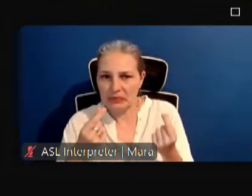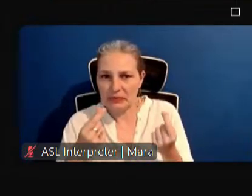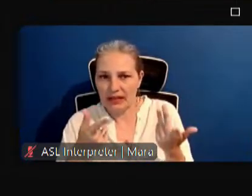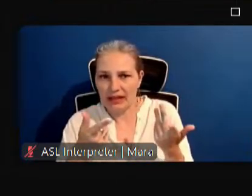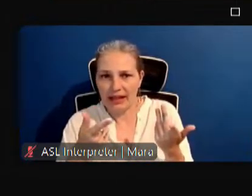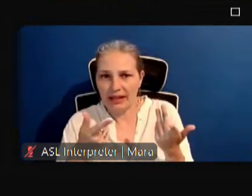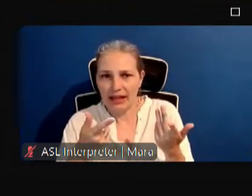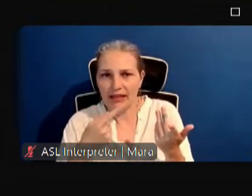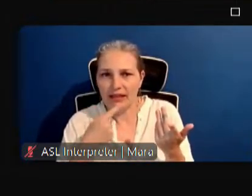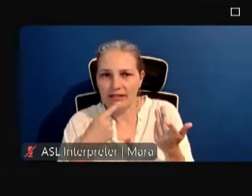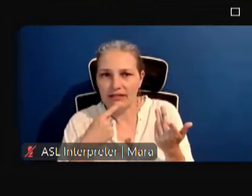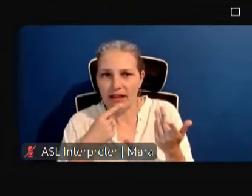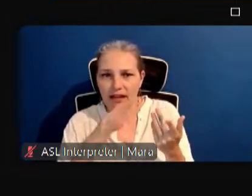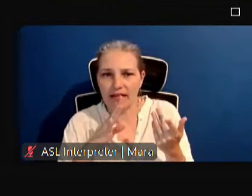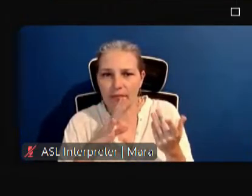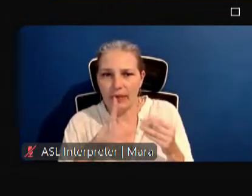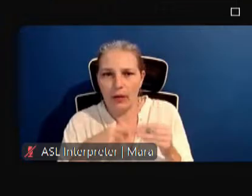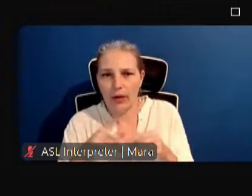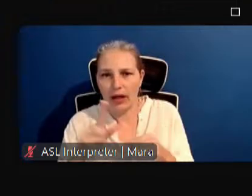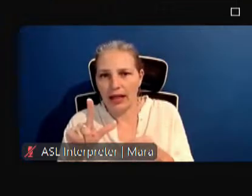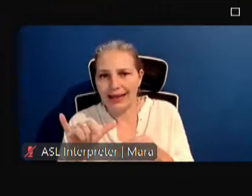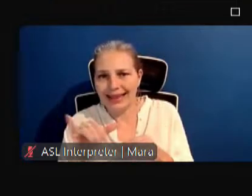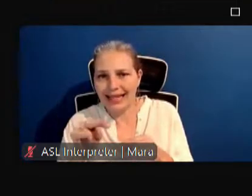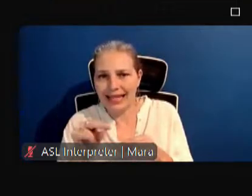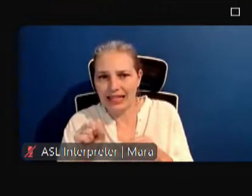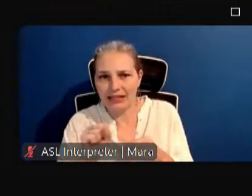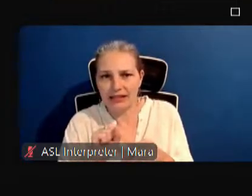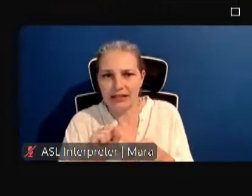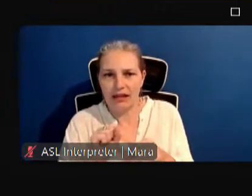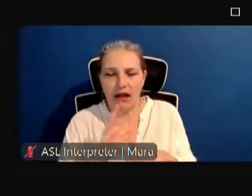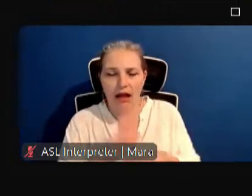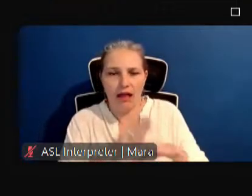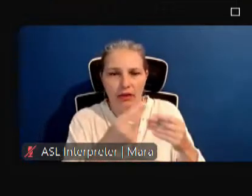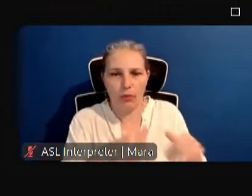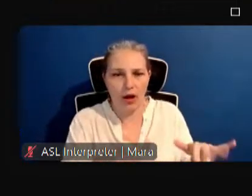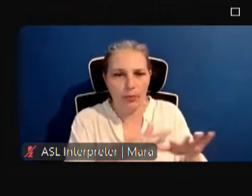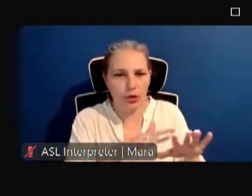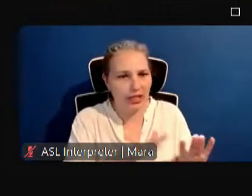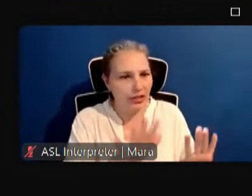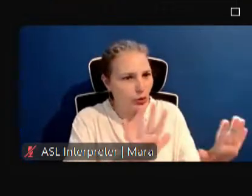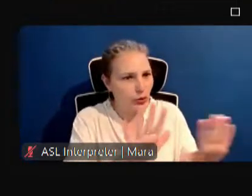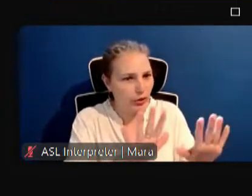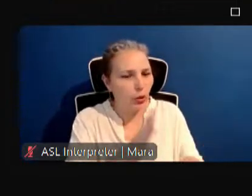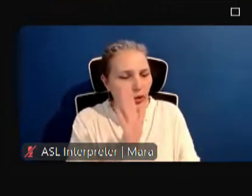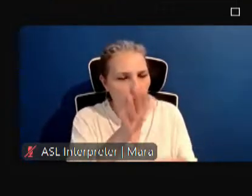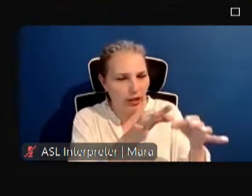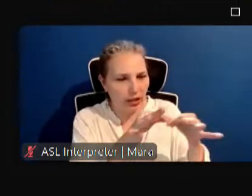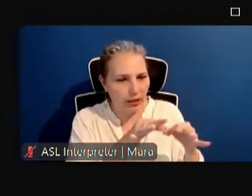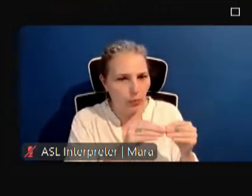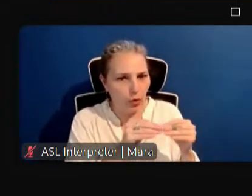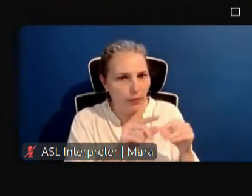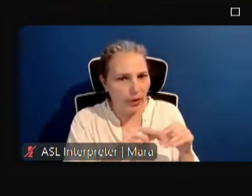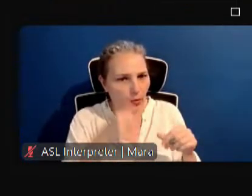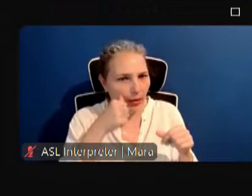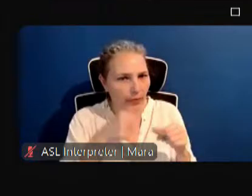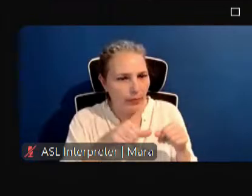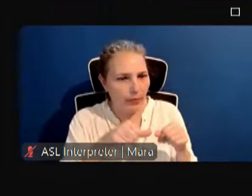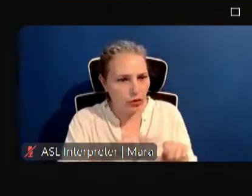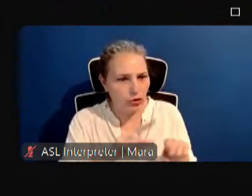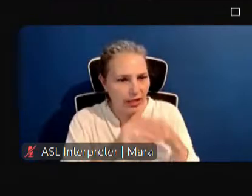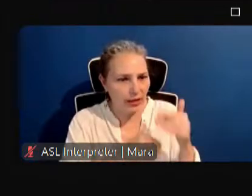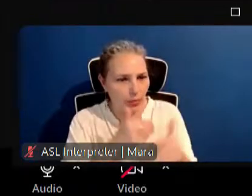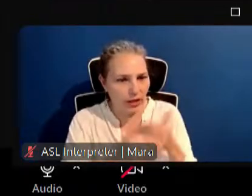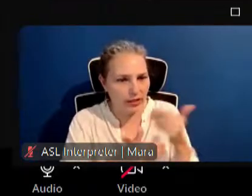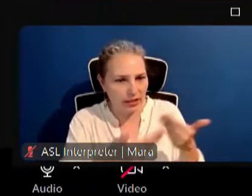their properties, which we'll share more about in a moment. Something to remember, it is critical to keep in touch throughout any process of